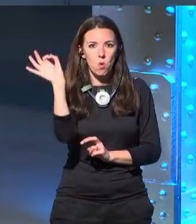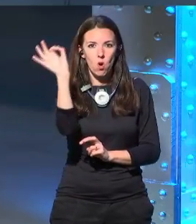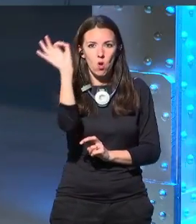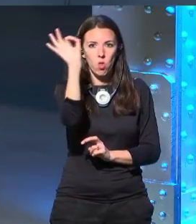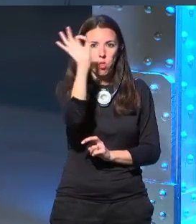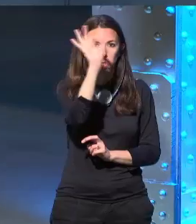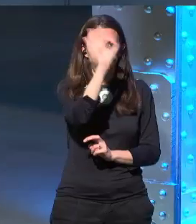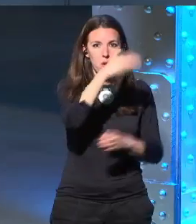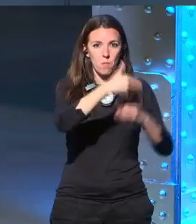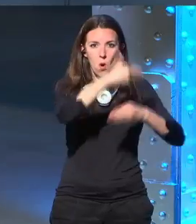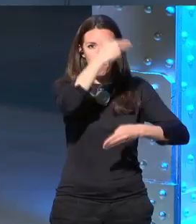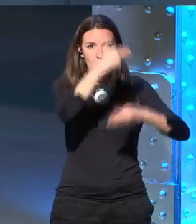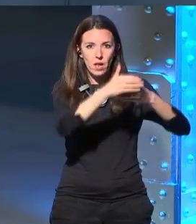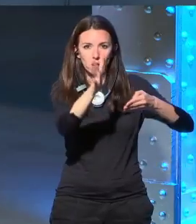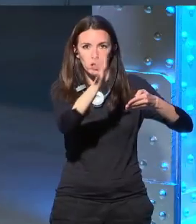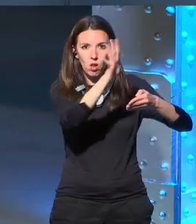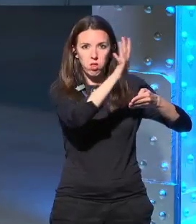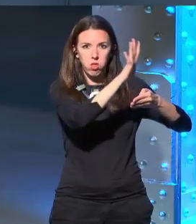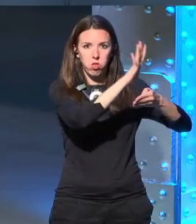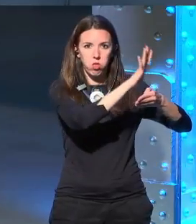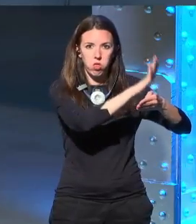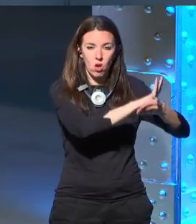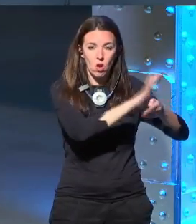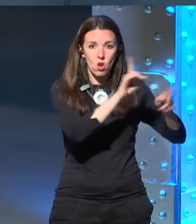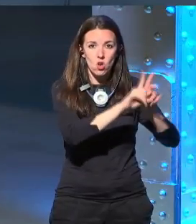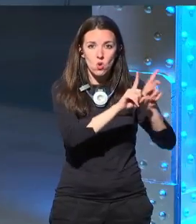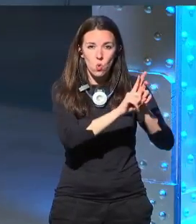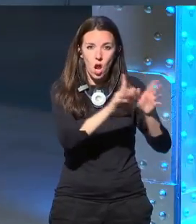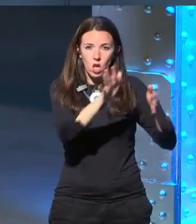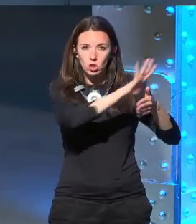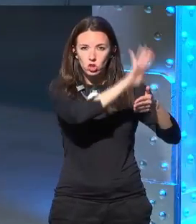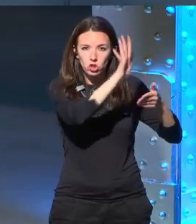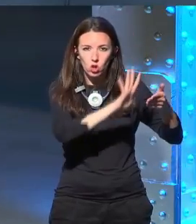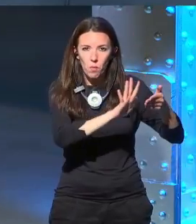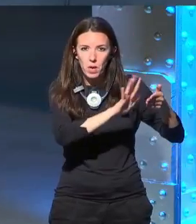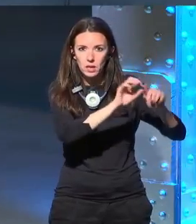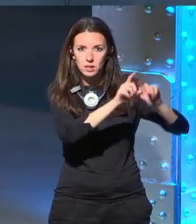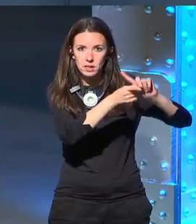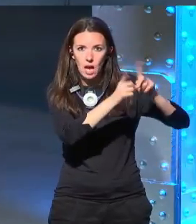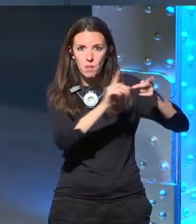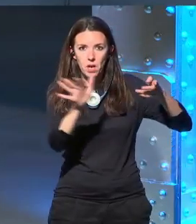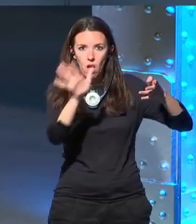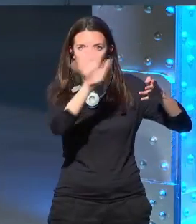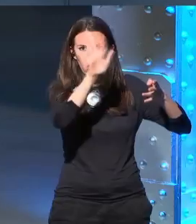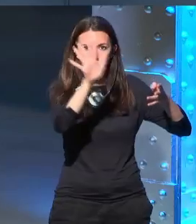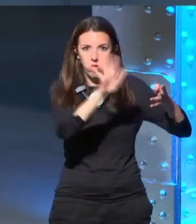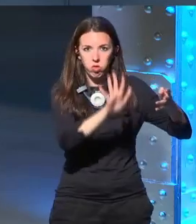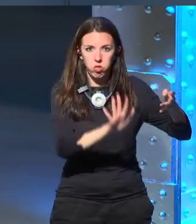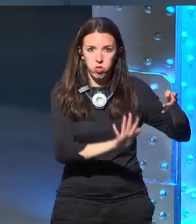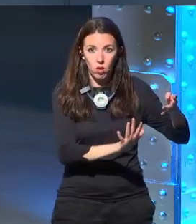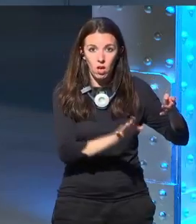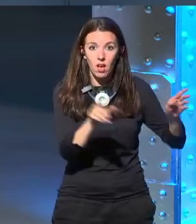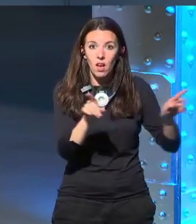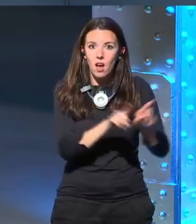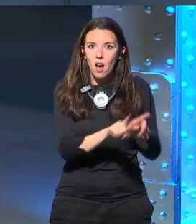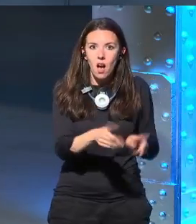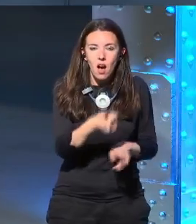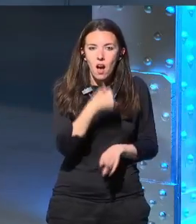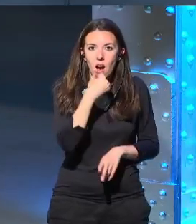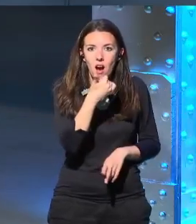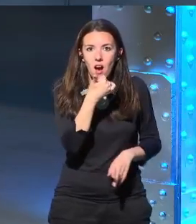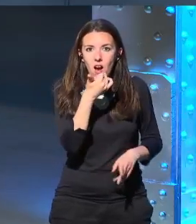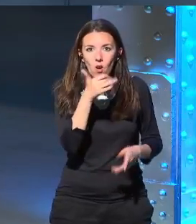wall, and how the shadow changes around the curve. This is something Leonardo looked at